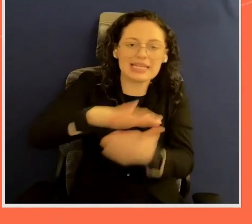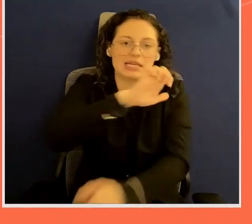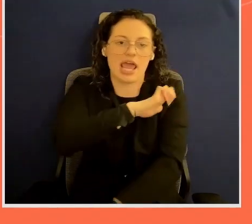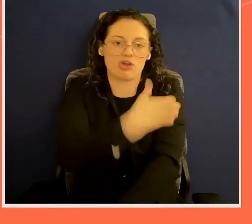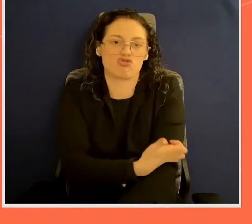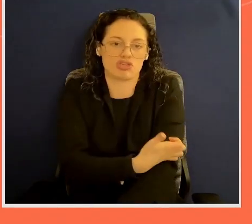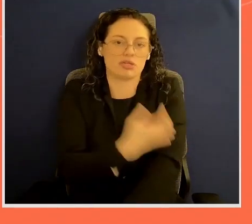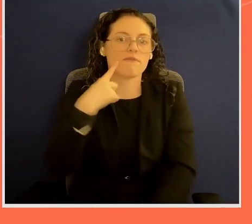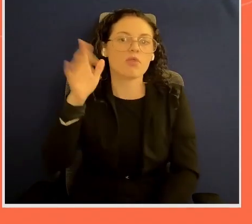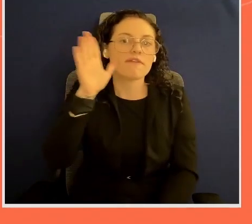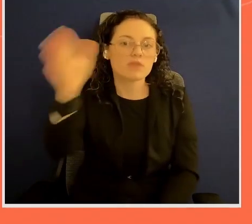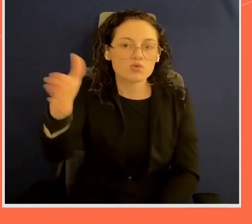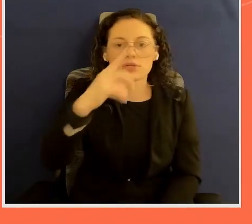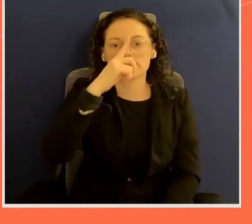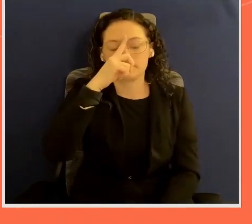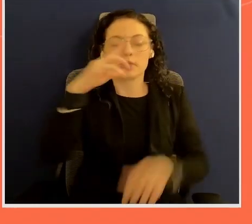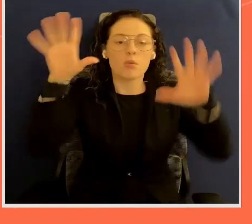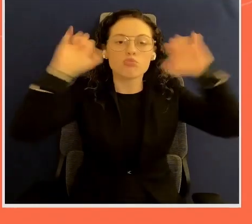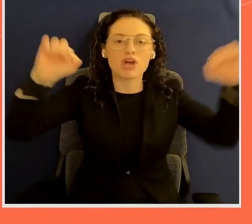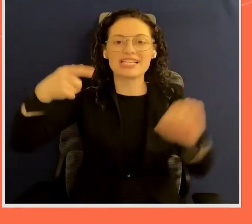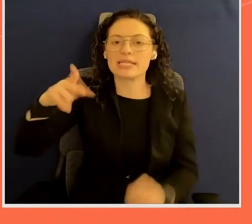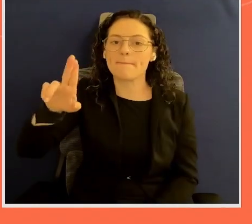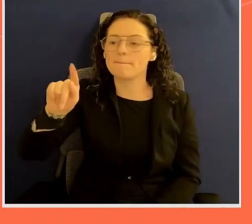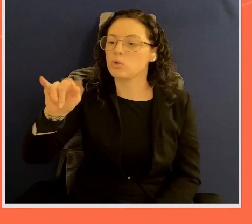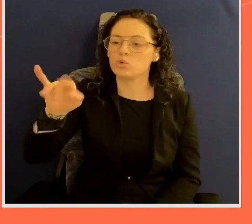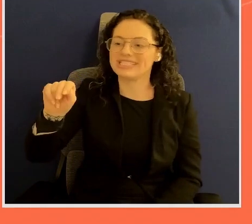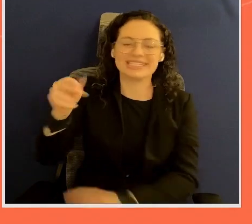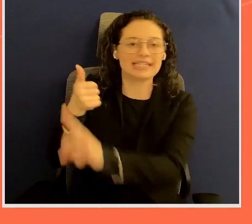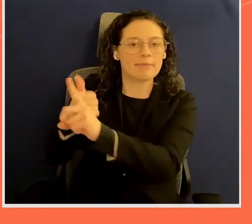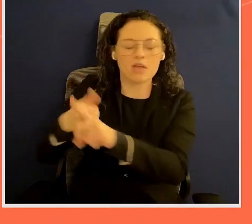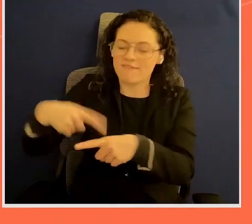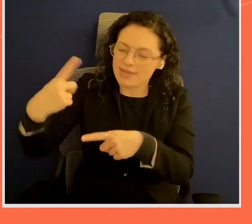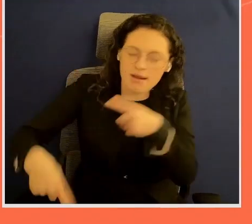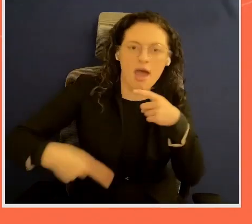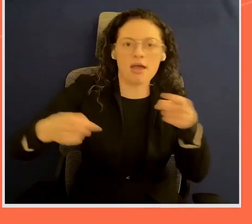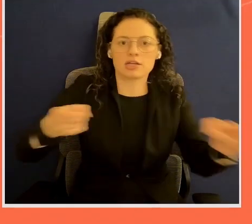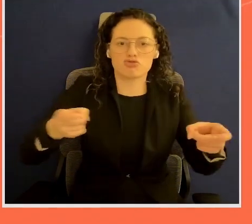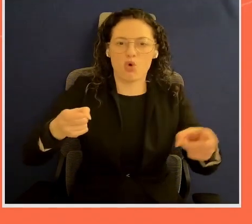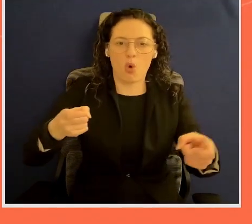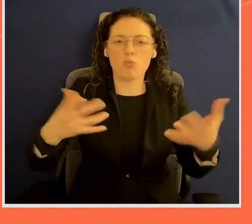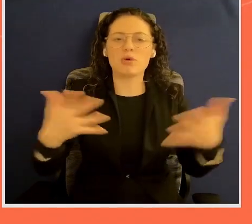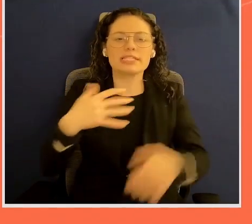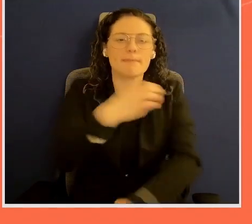he says, "Akbakara protect maman makamuduklo, al talman la ekanamira."